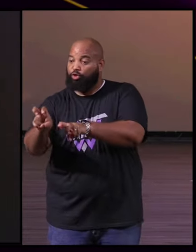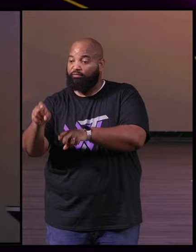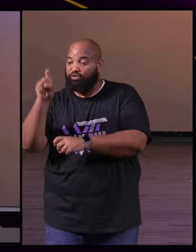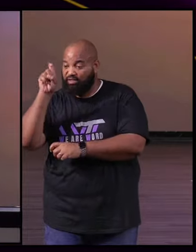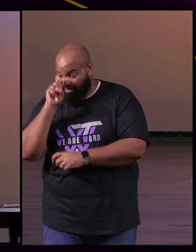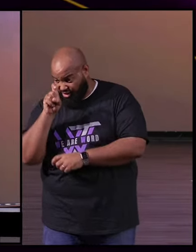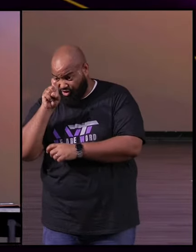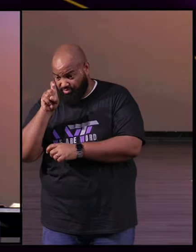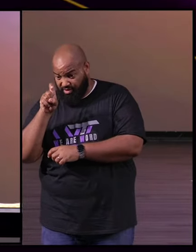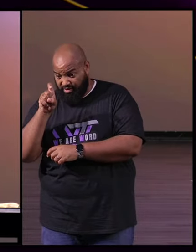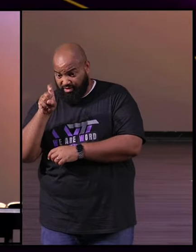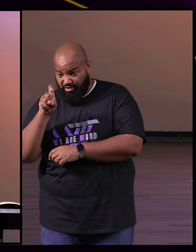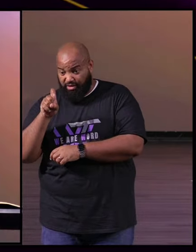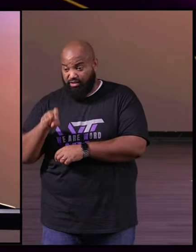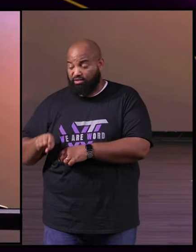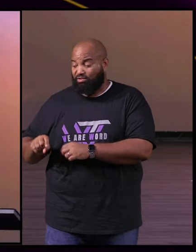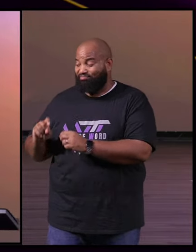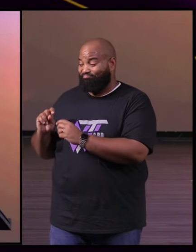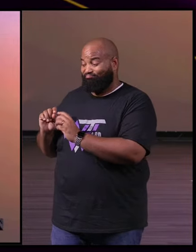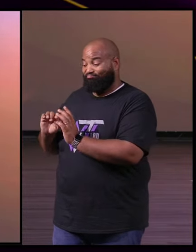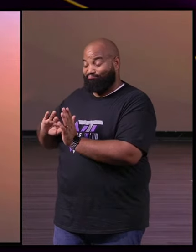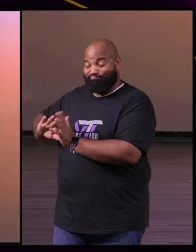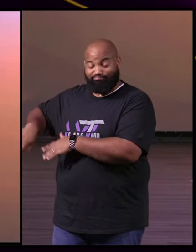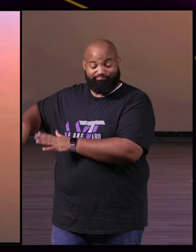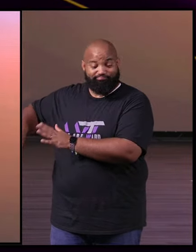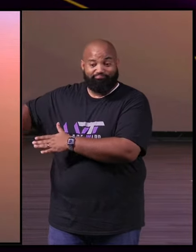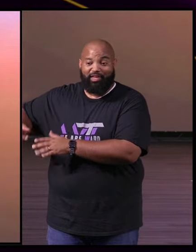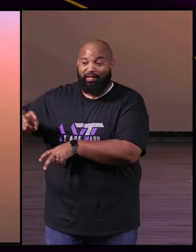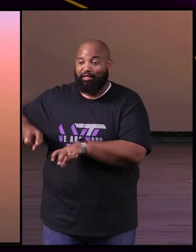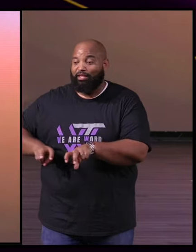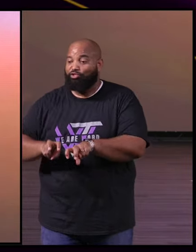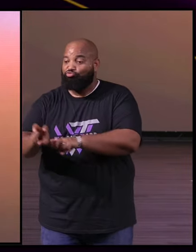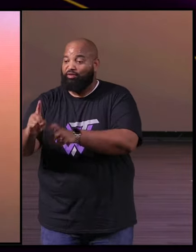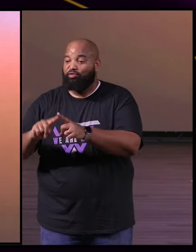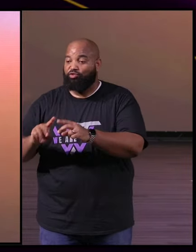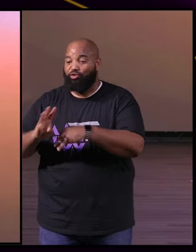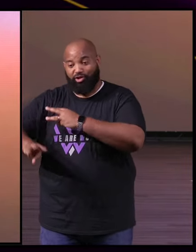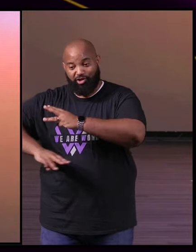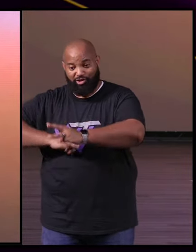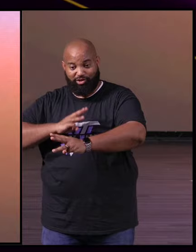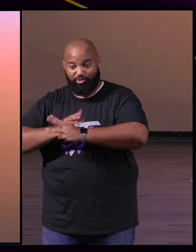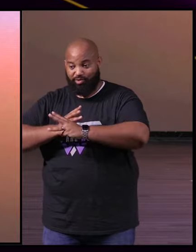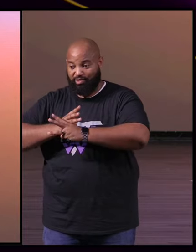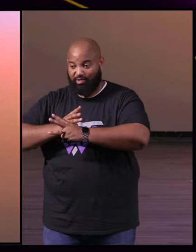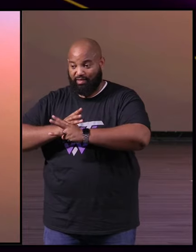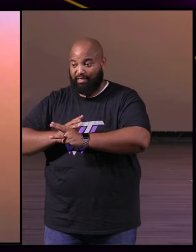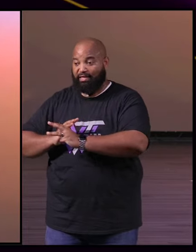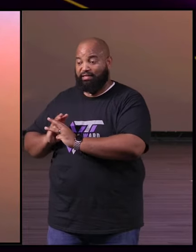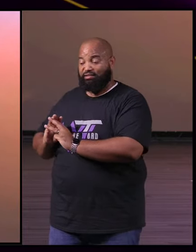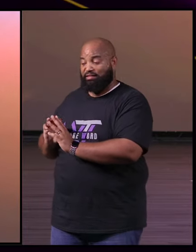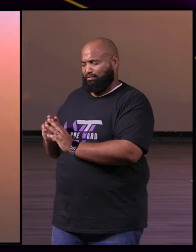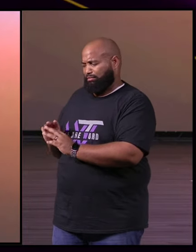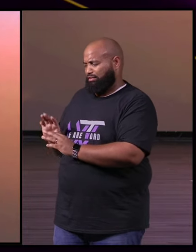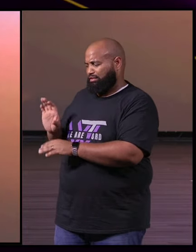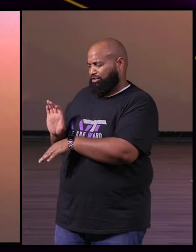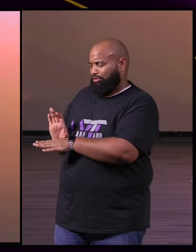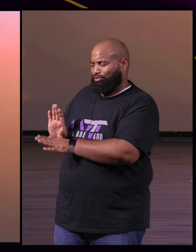voluntarily leaves Canaan and goes to the world. He leaves church